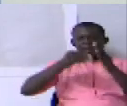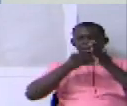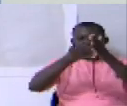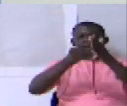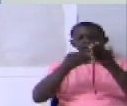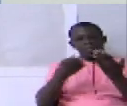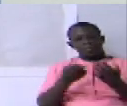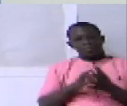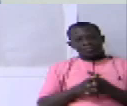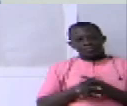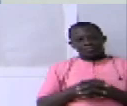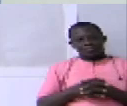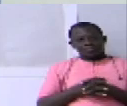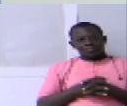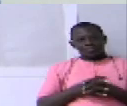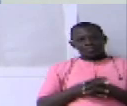woto